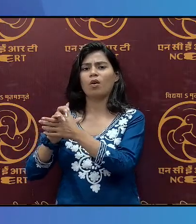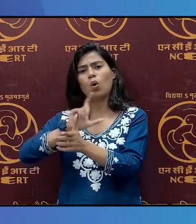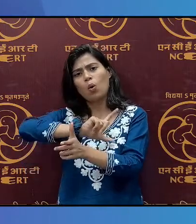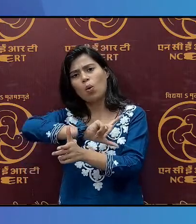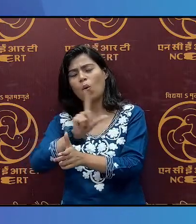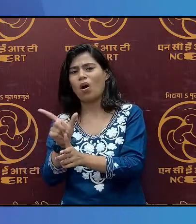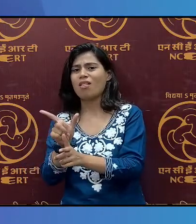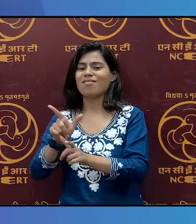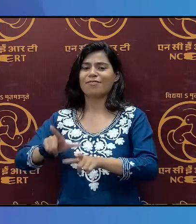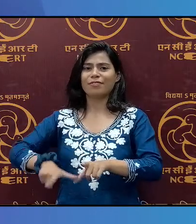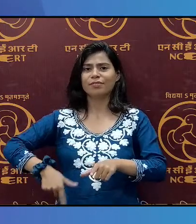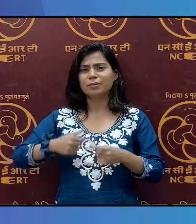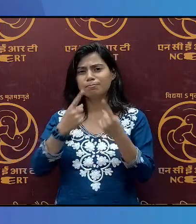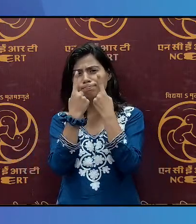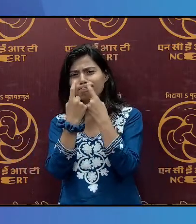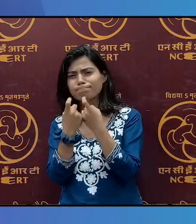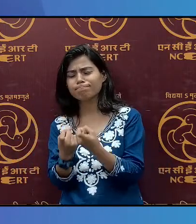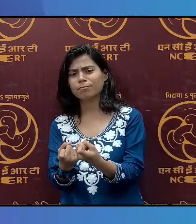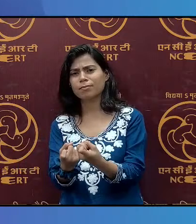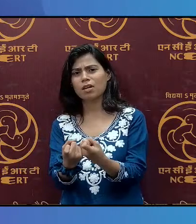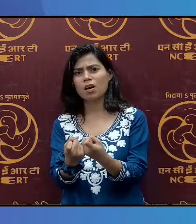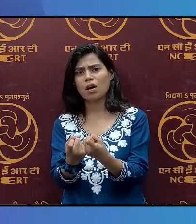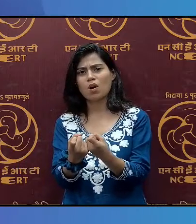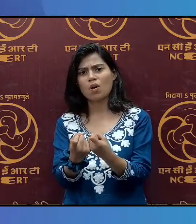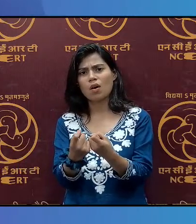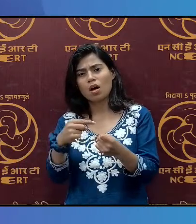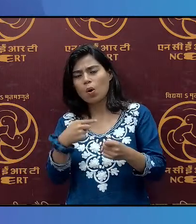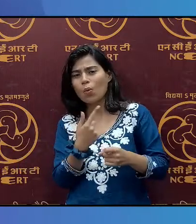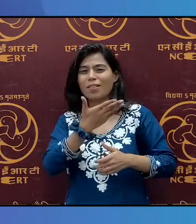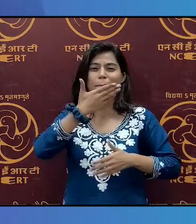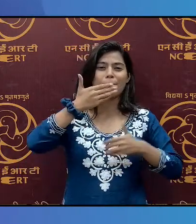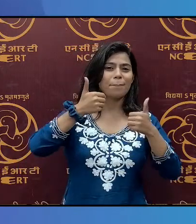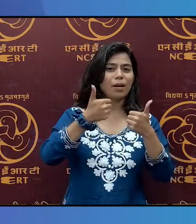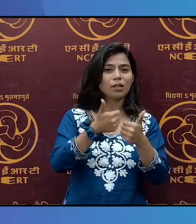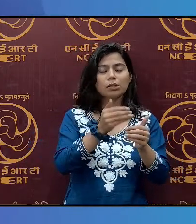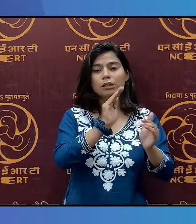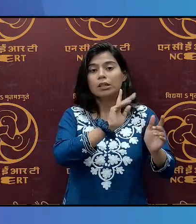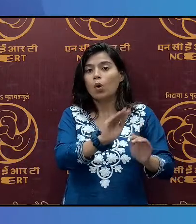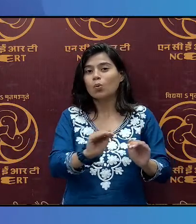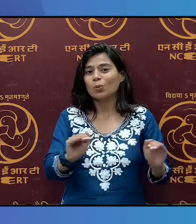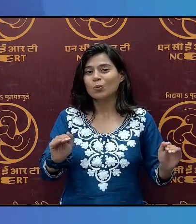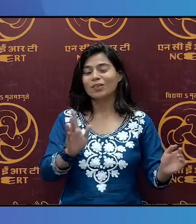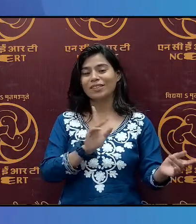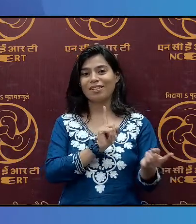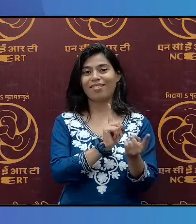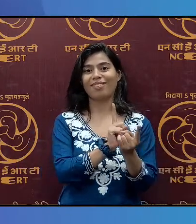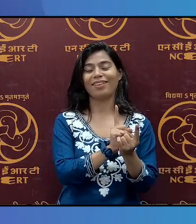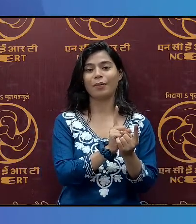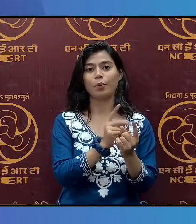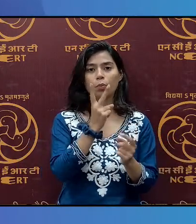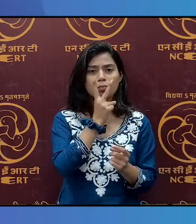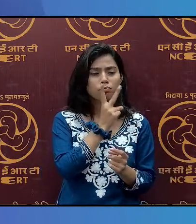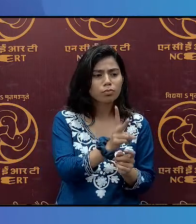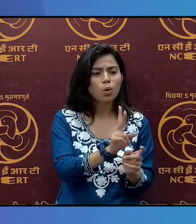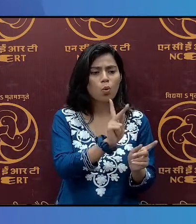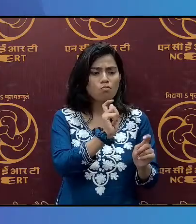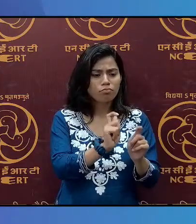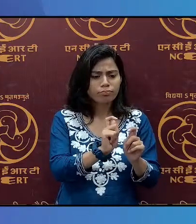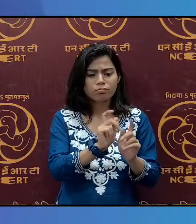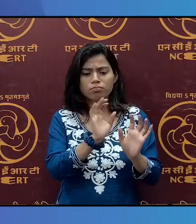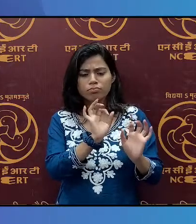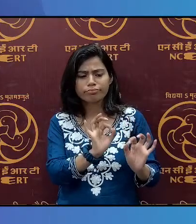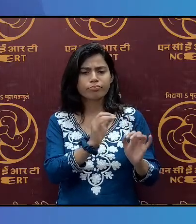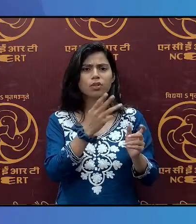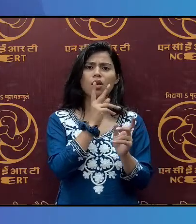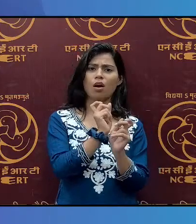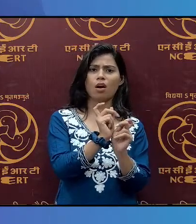always analyzing his or their students very closely and monitor their movements, and they should be able